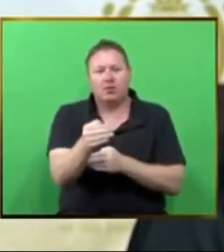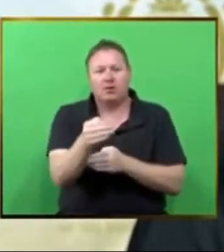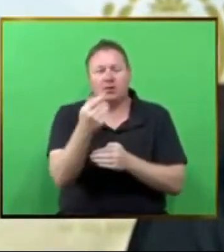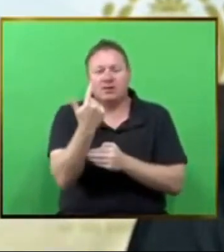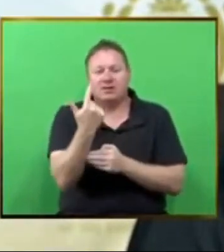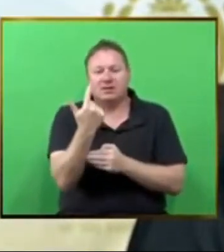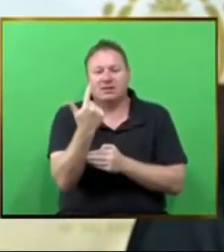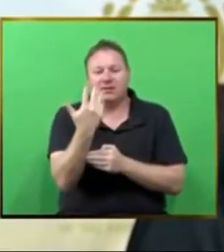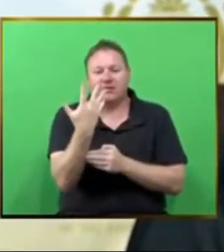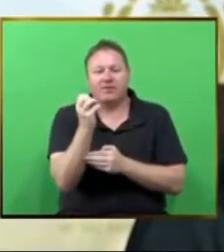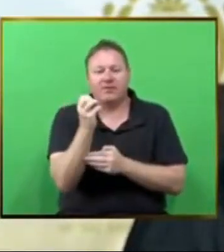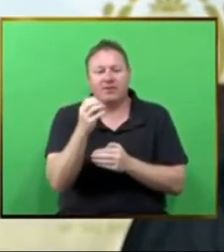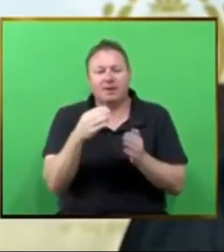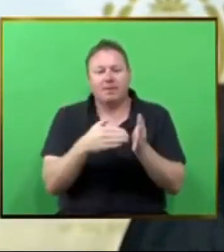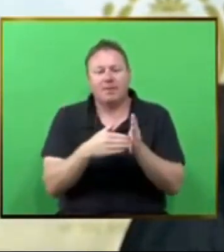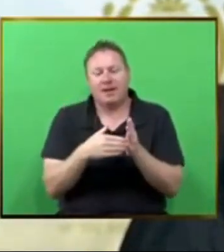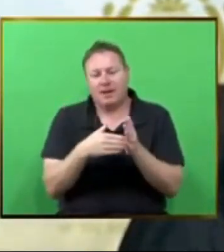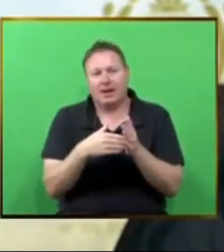750 million